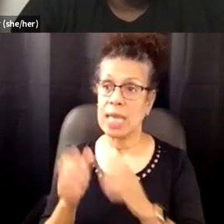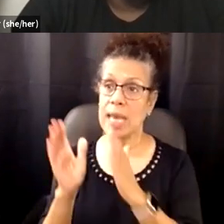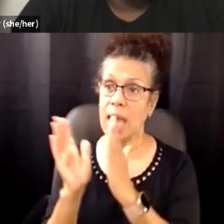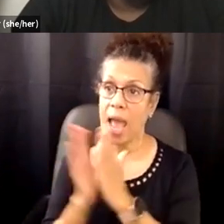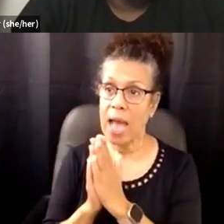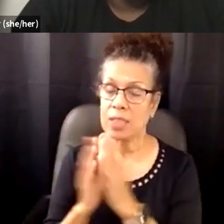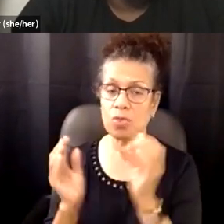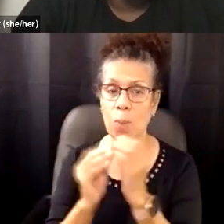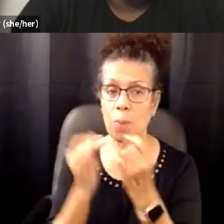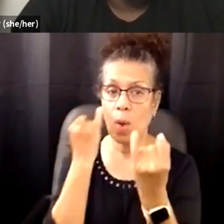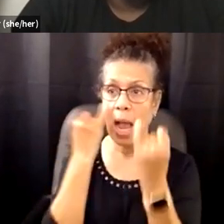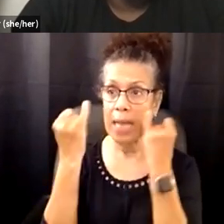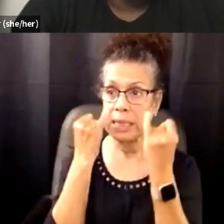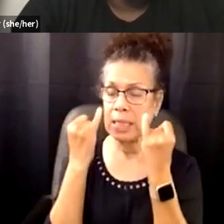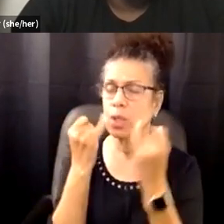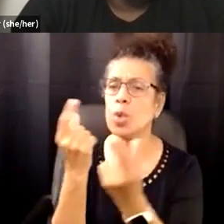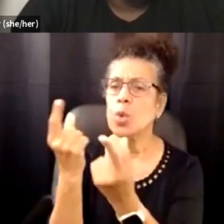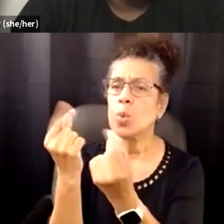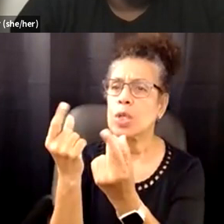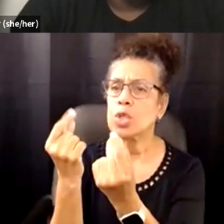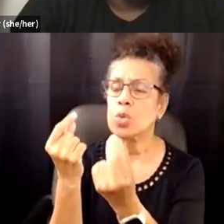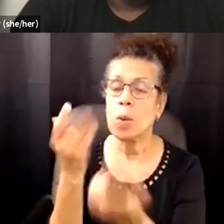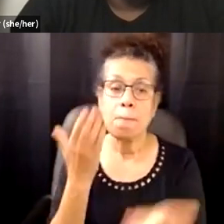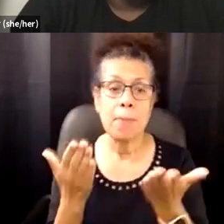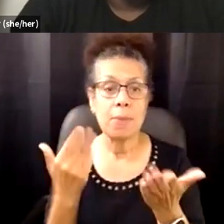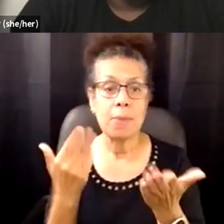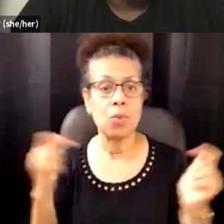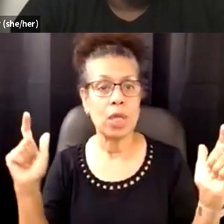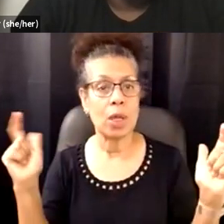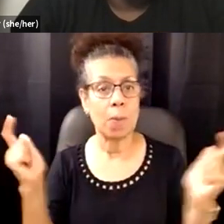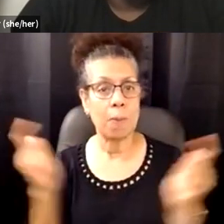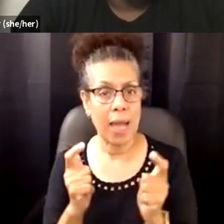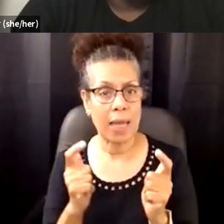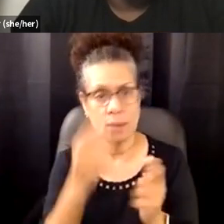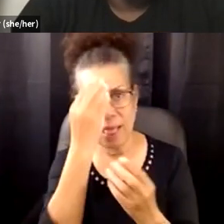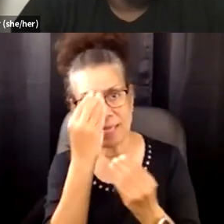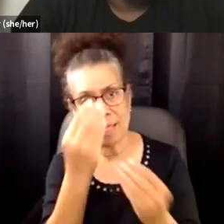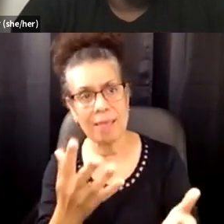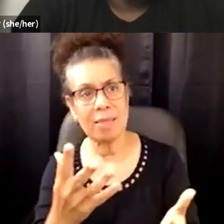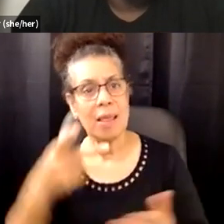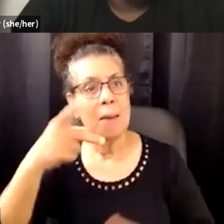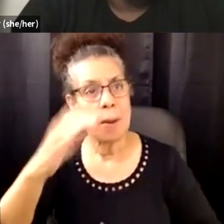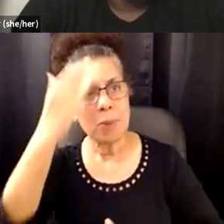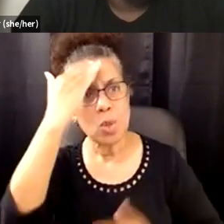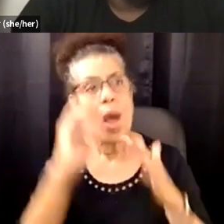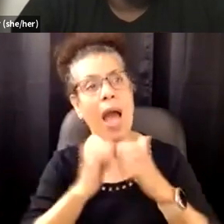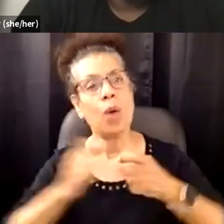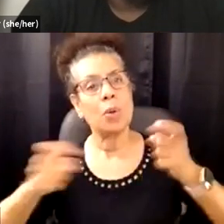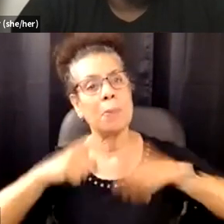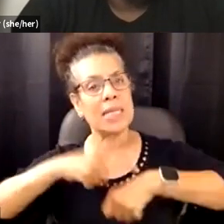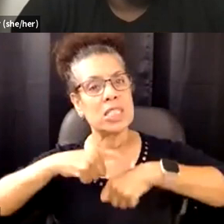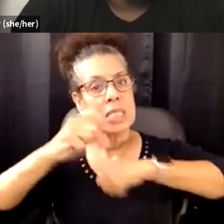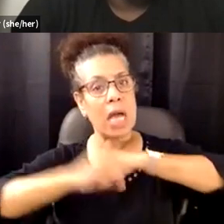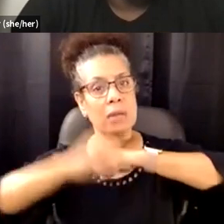ideas that others are using and maybe be able to bring it back to our public so that they can help us to manage this um the the